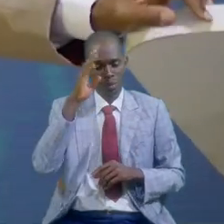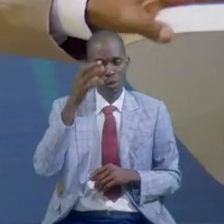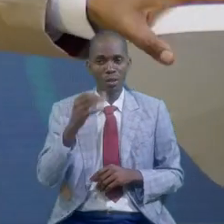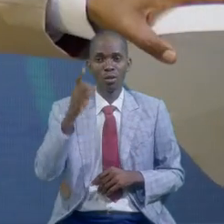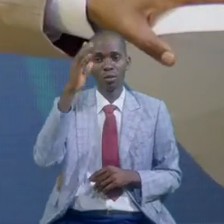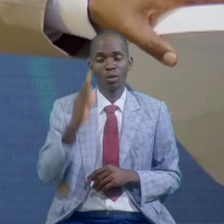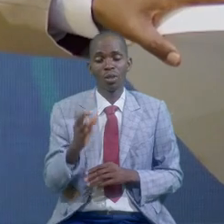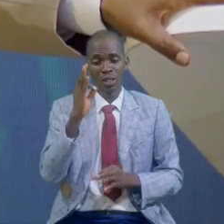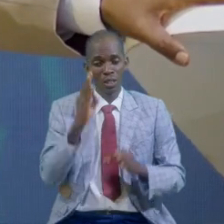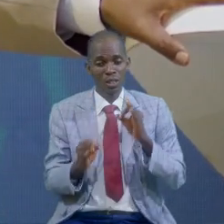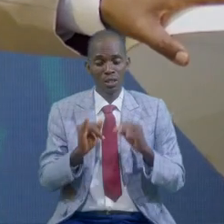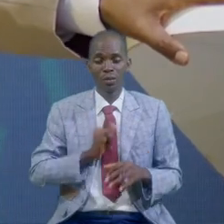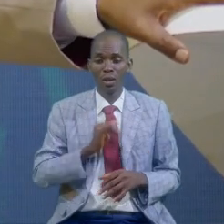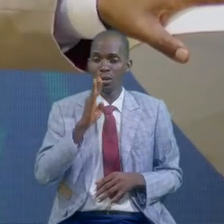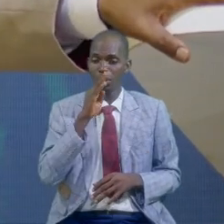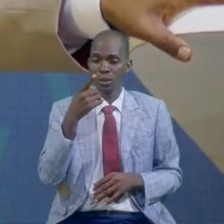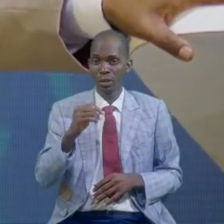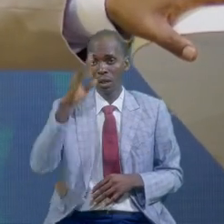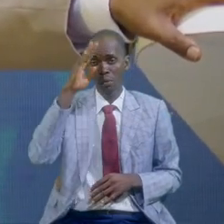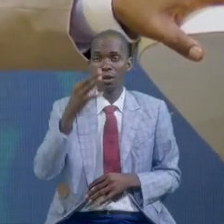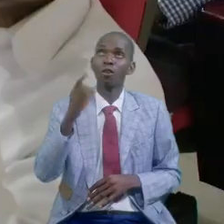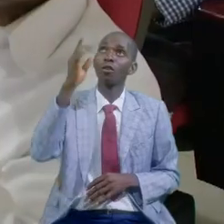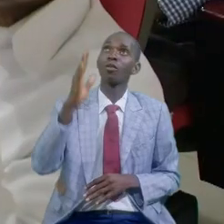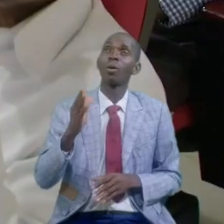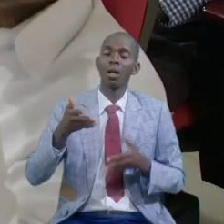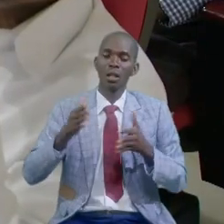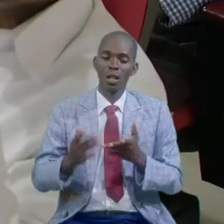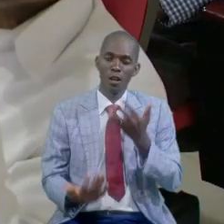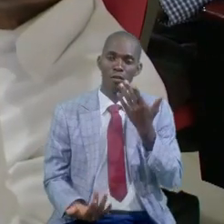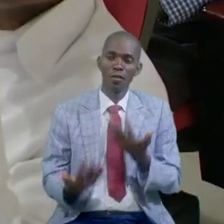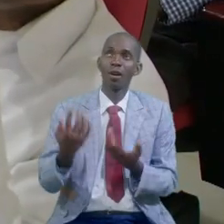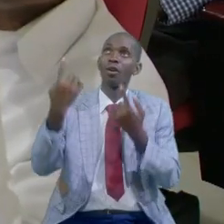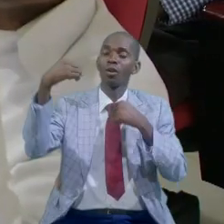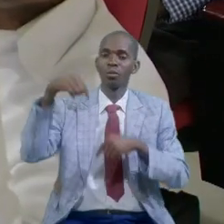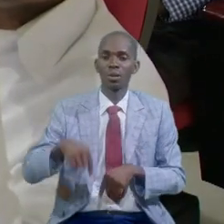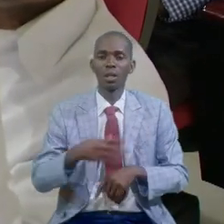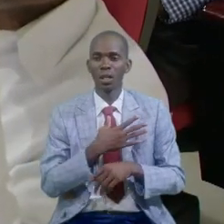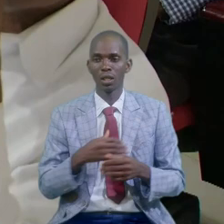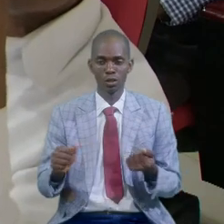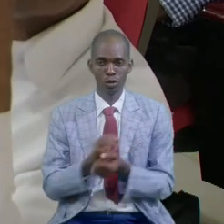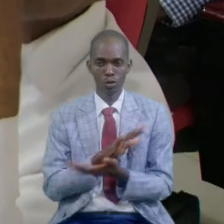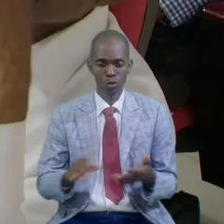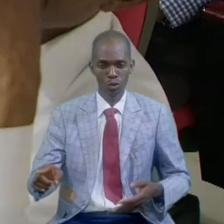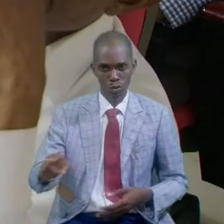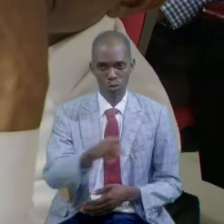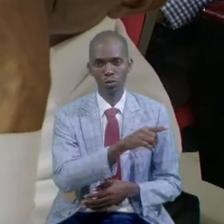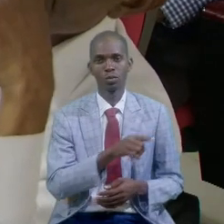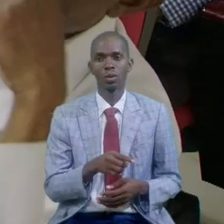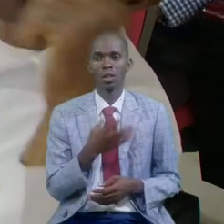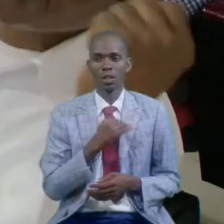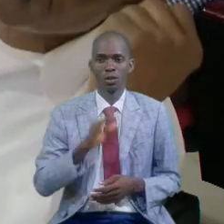of God, let fire come down and consume you at your